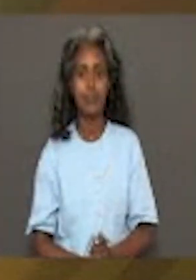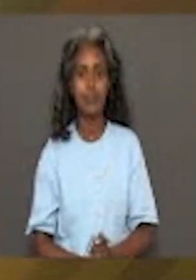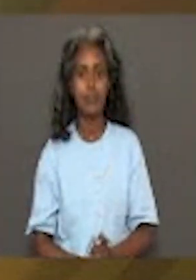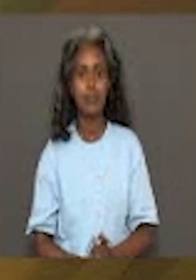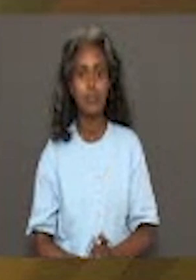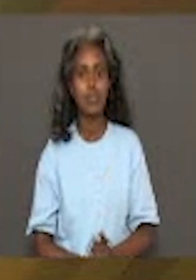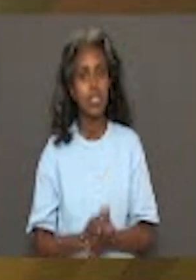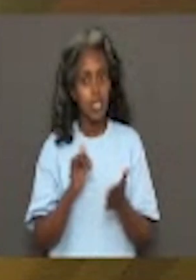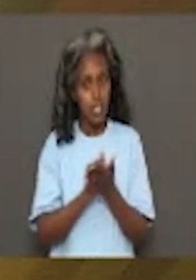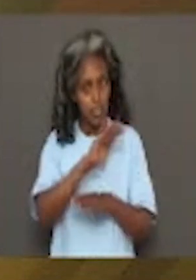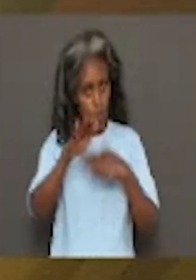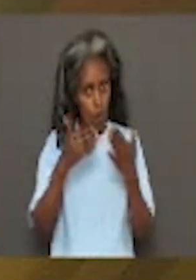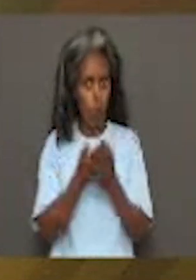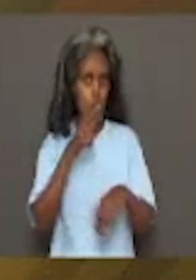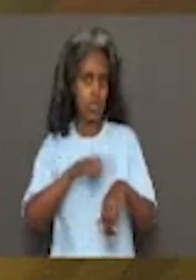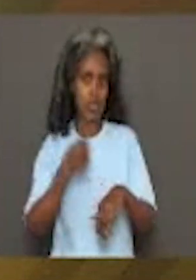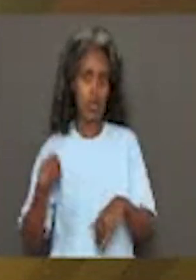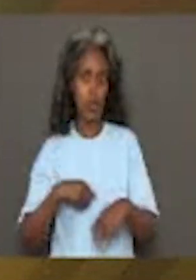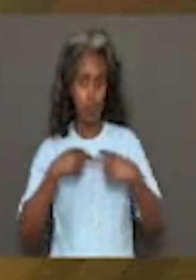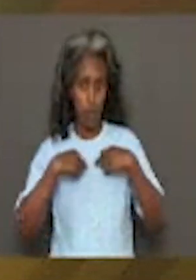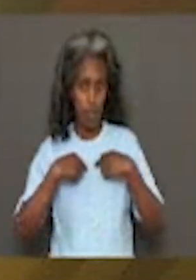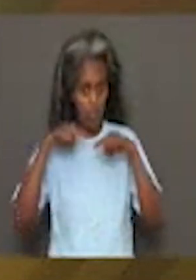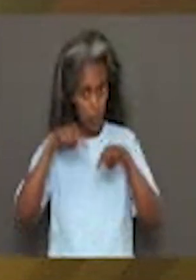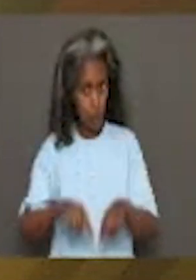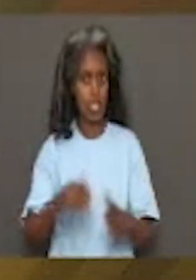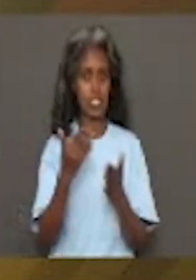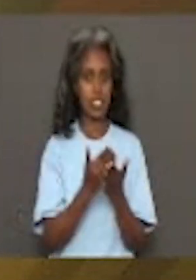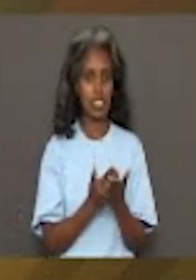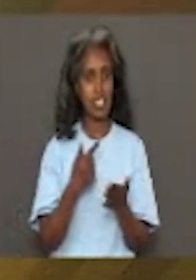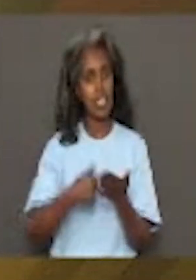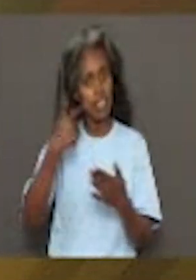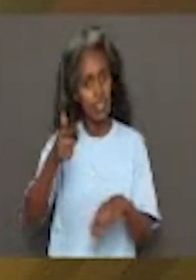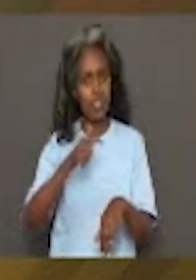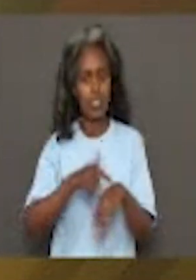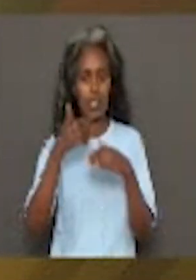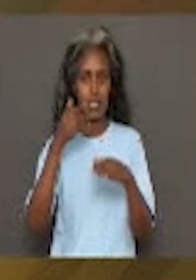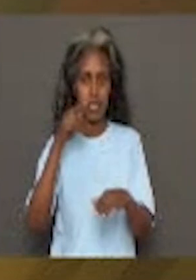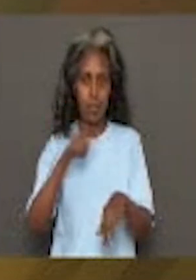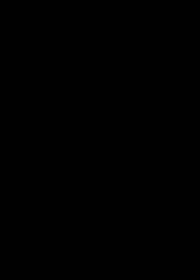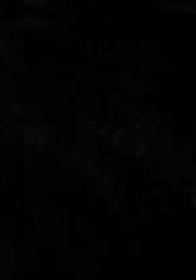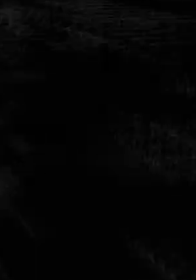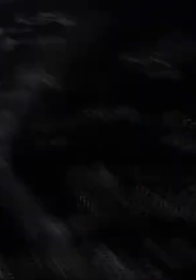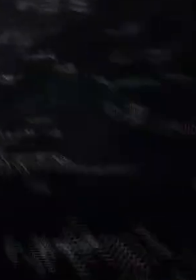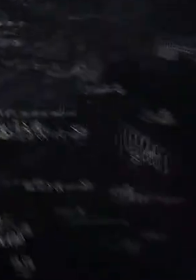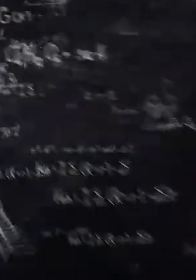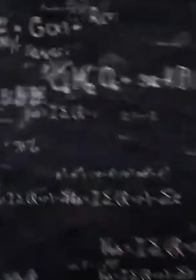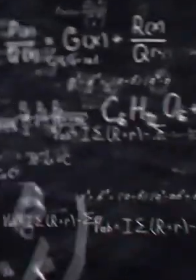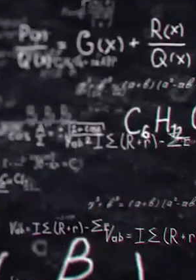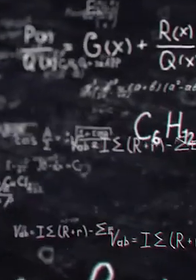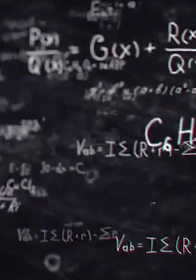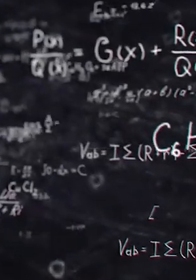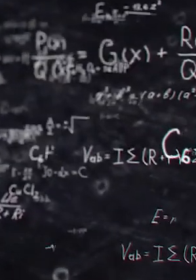rational number. That is all the time we have for today's lesson.